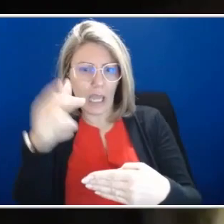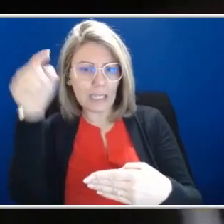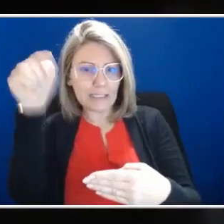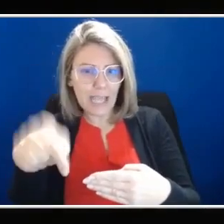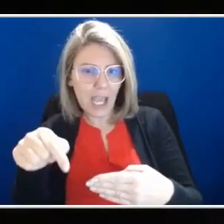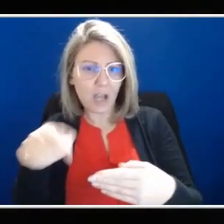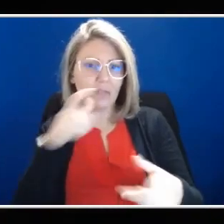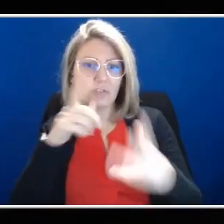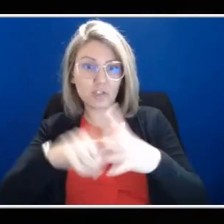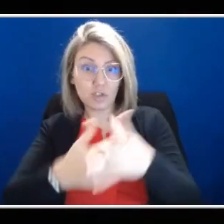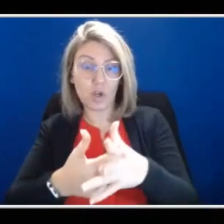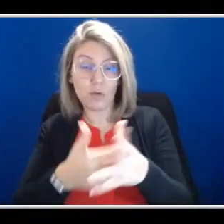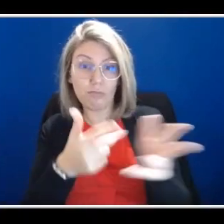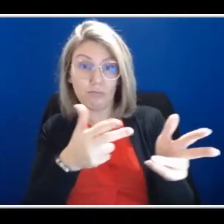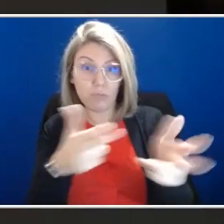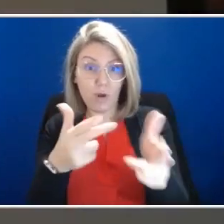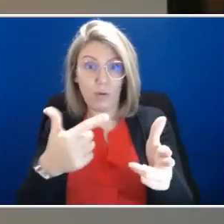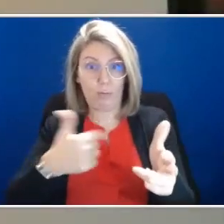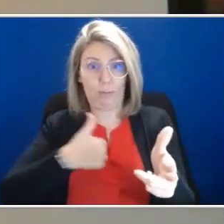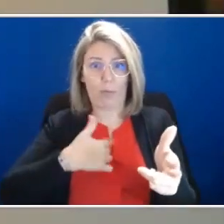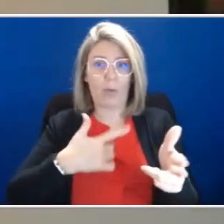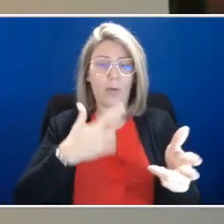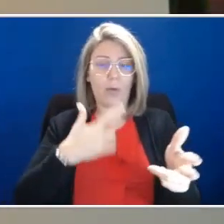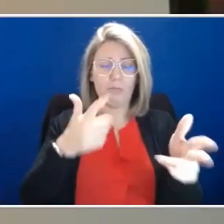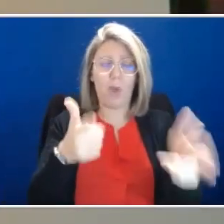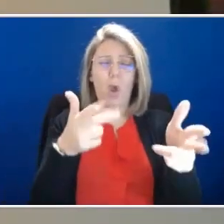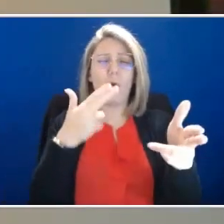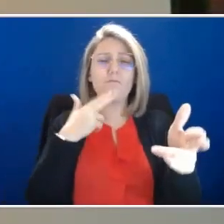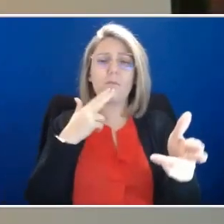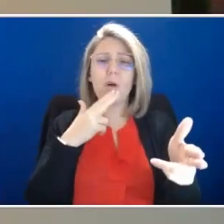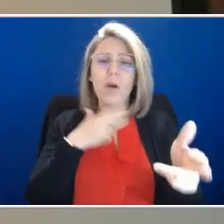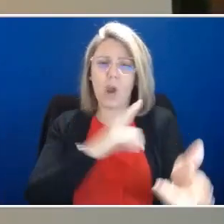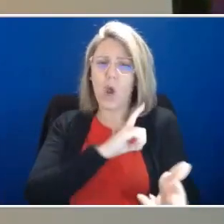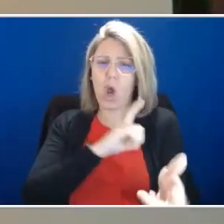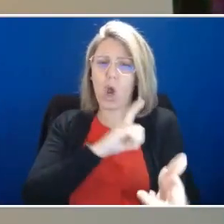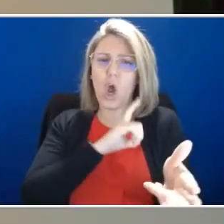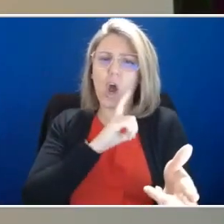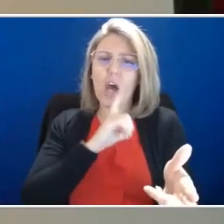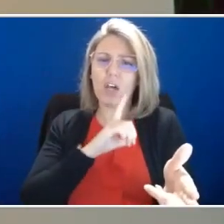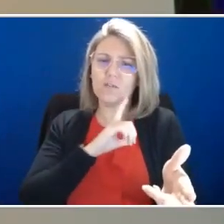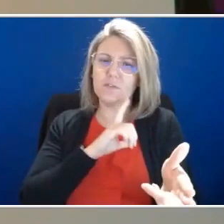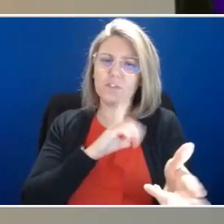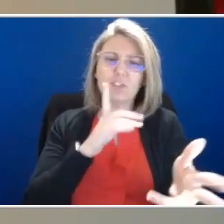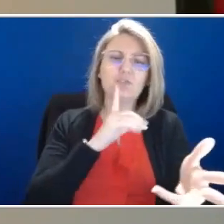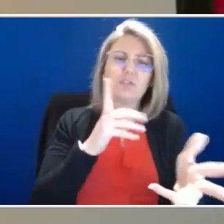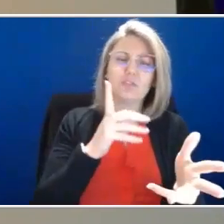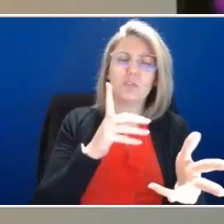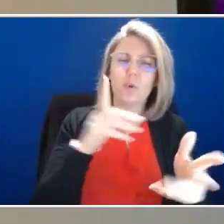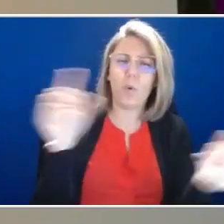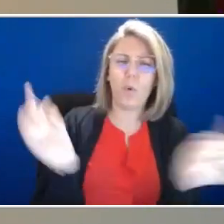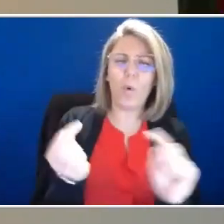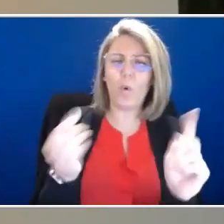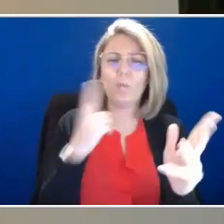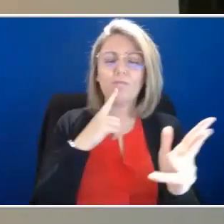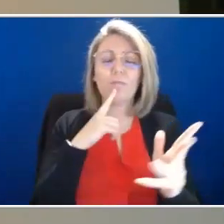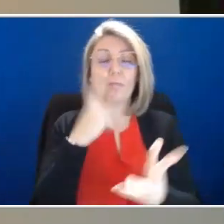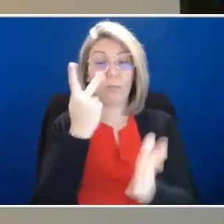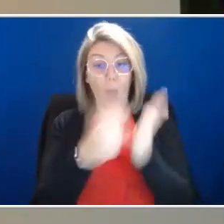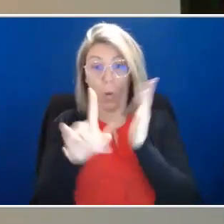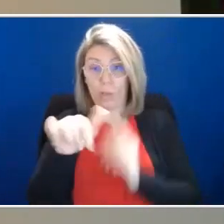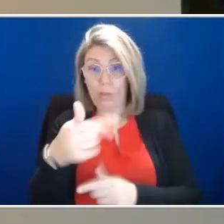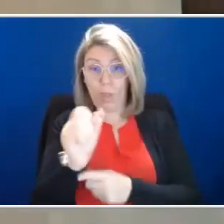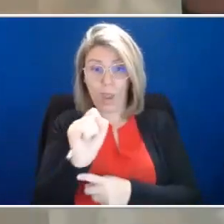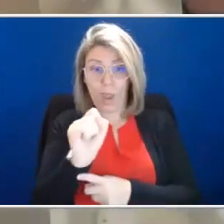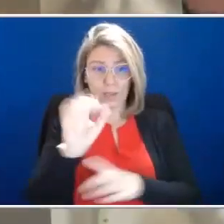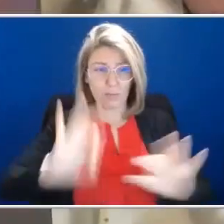down. You got an officer down, officer down. The bullets hit Kyle in both legs and then his face. He's down, he's down,